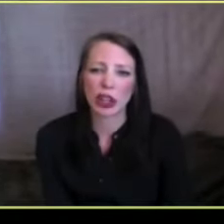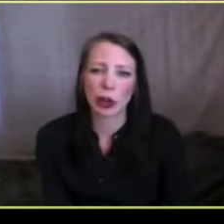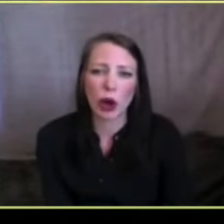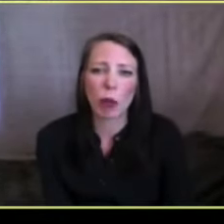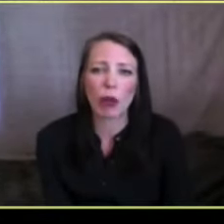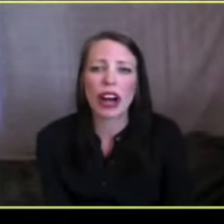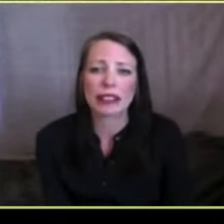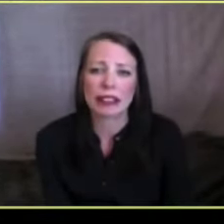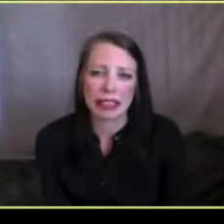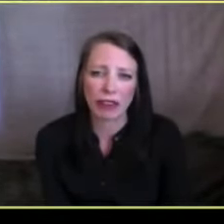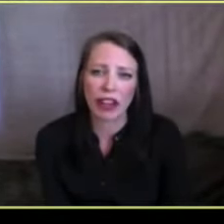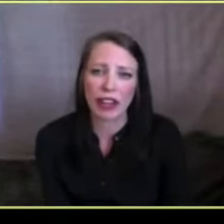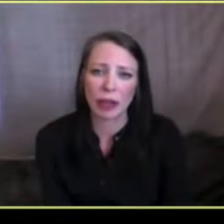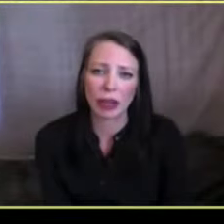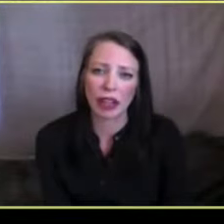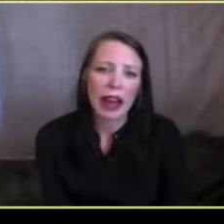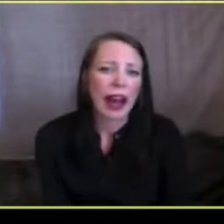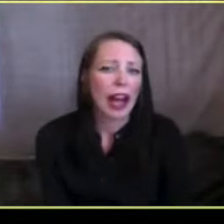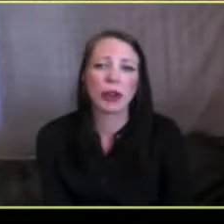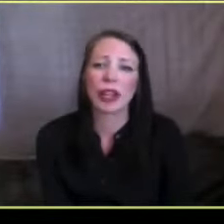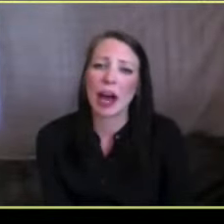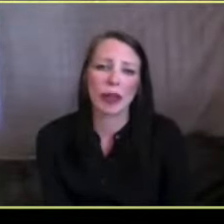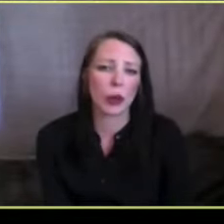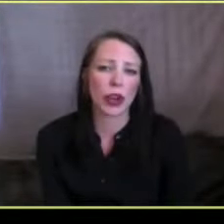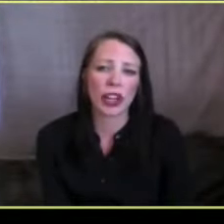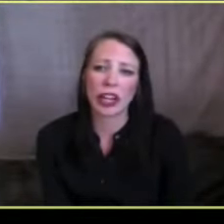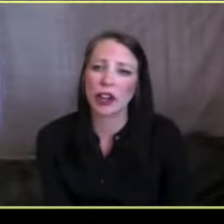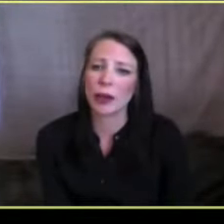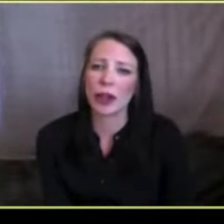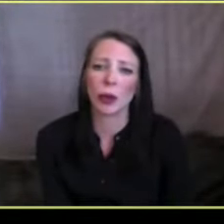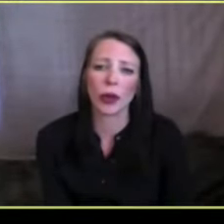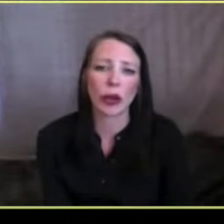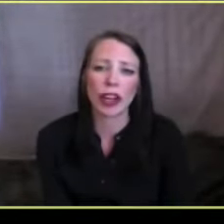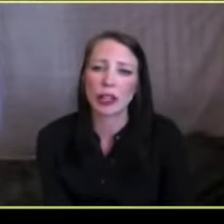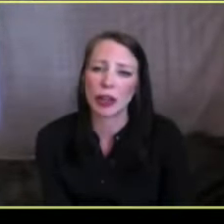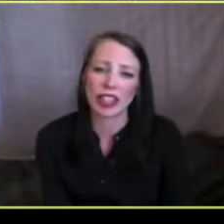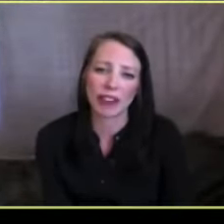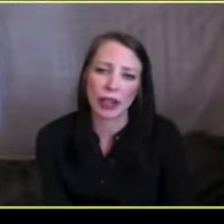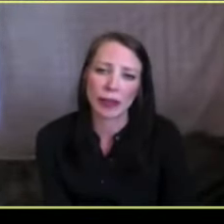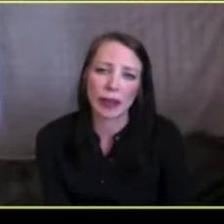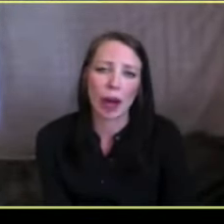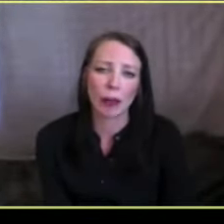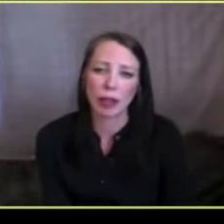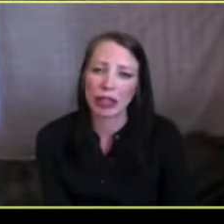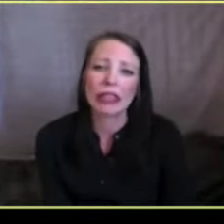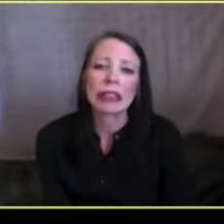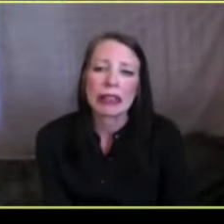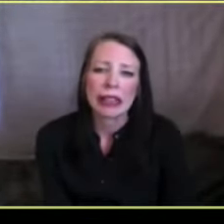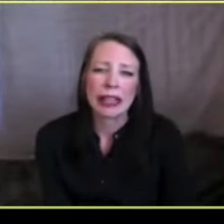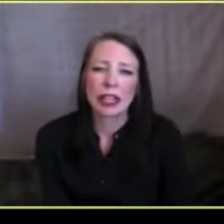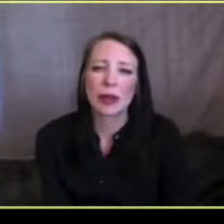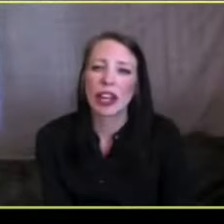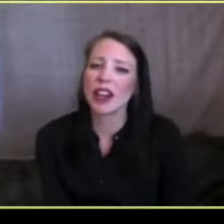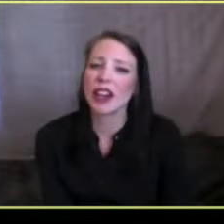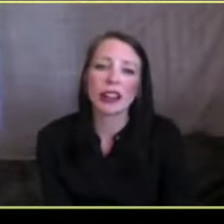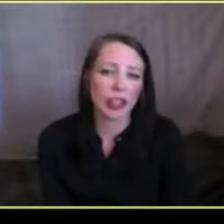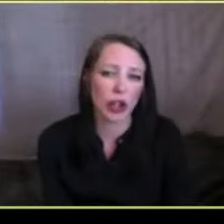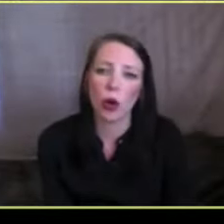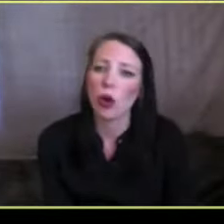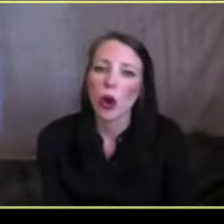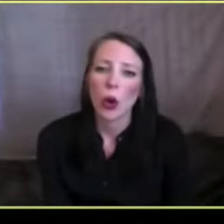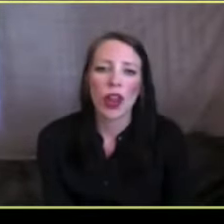trying to learn the whole process and everything, but I'm really happy to work here. It's been a really great experience. Everybody's been helping me, and